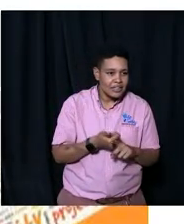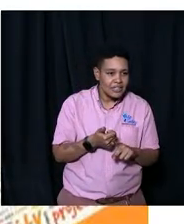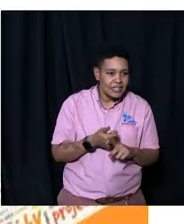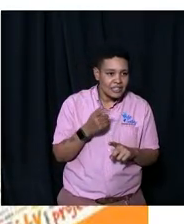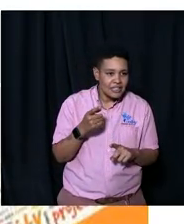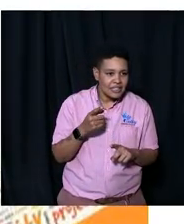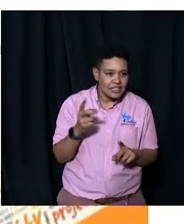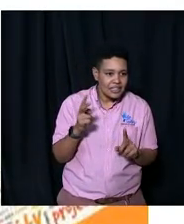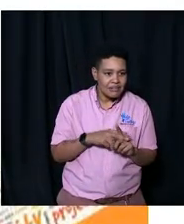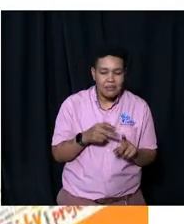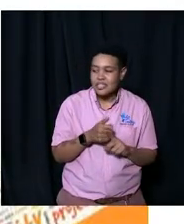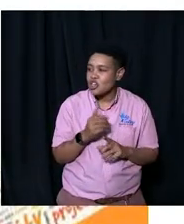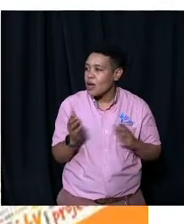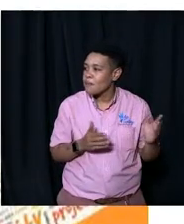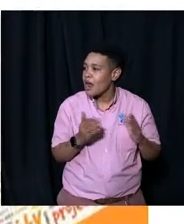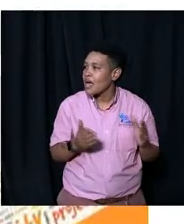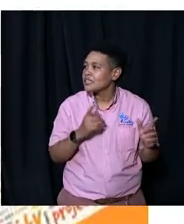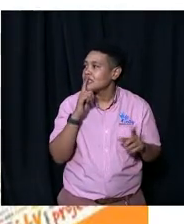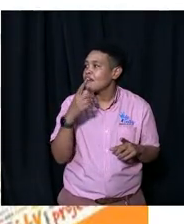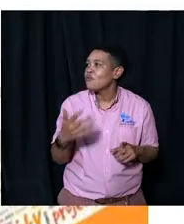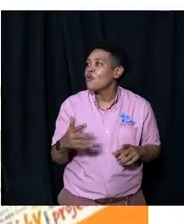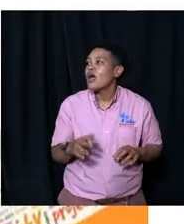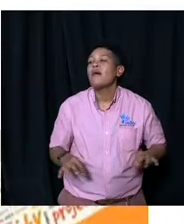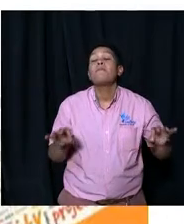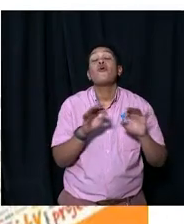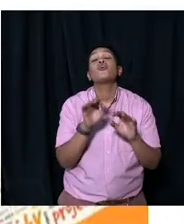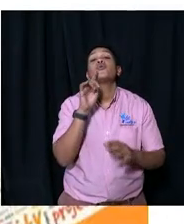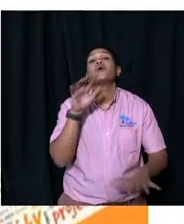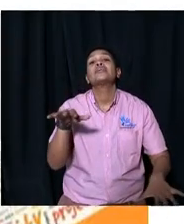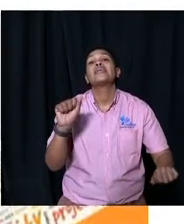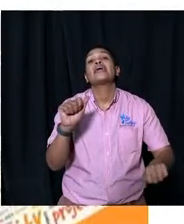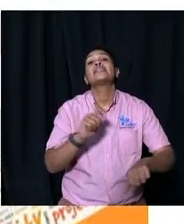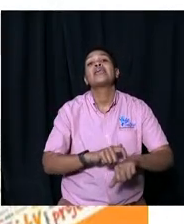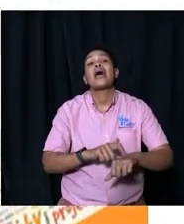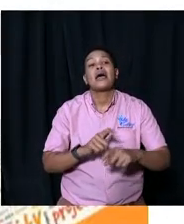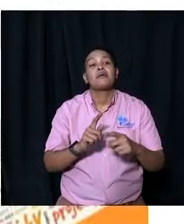this implementation plan is very important. We want you to take your time